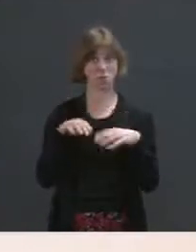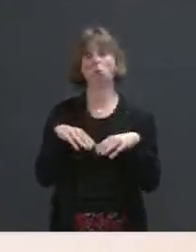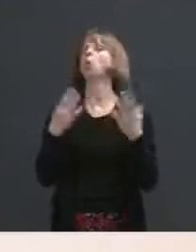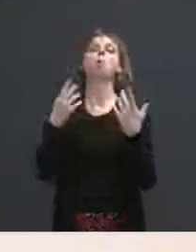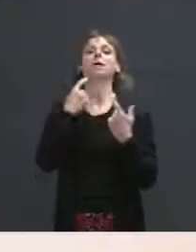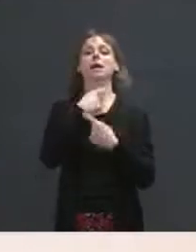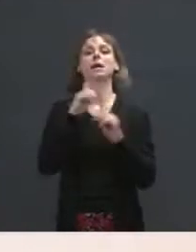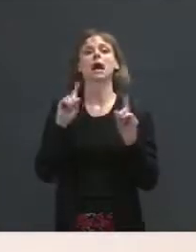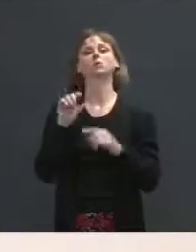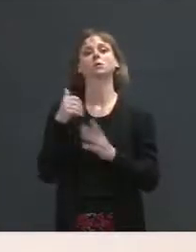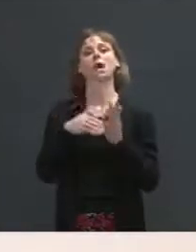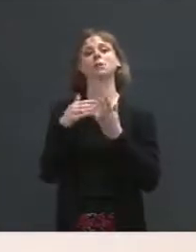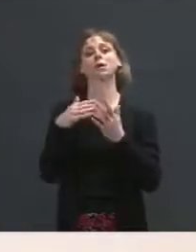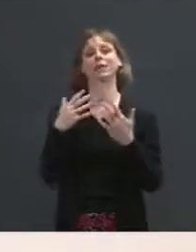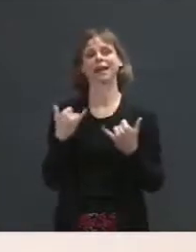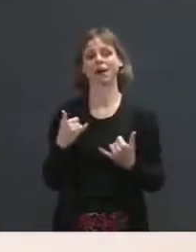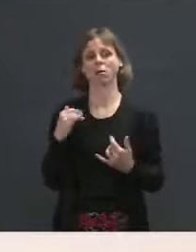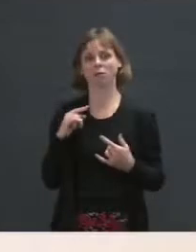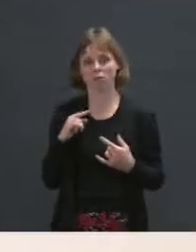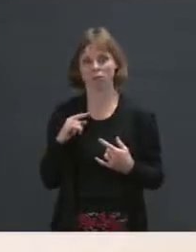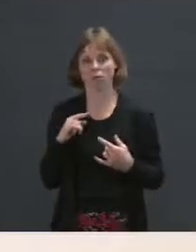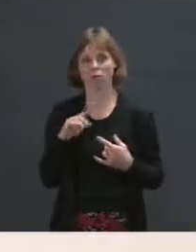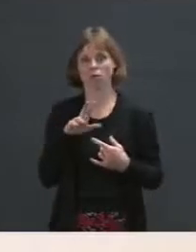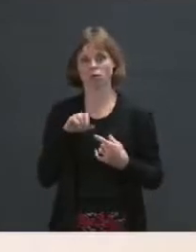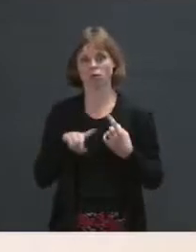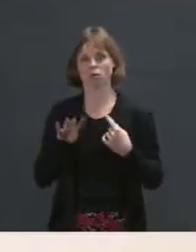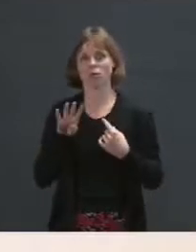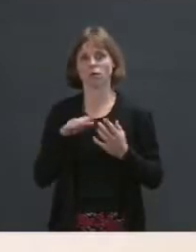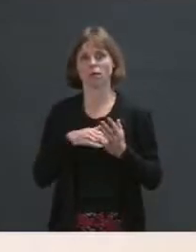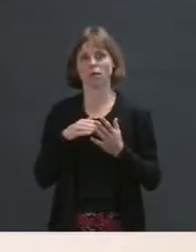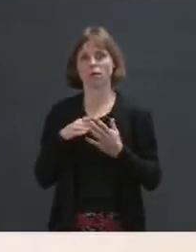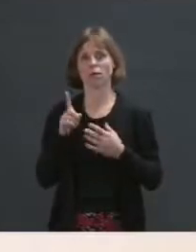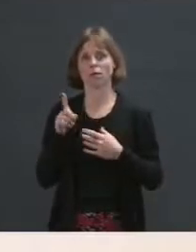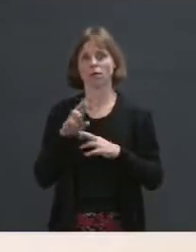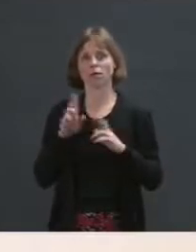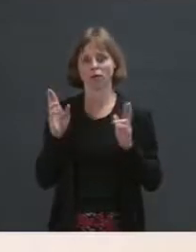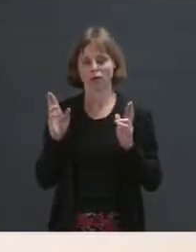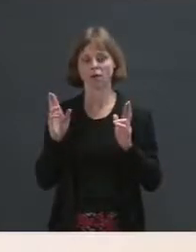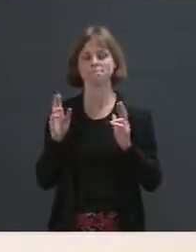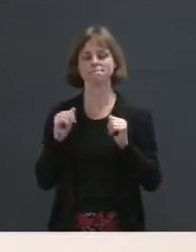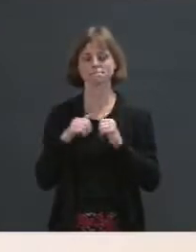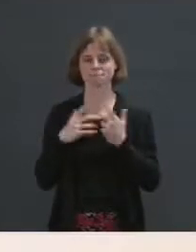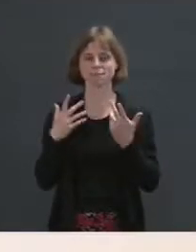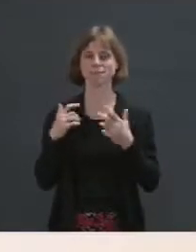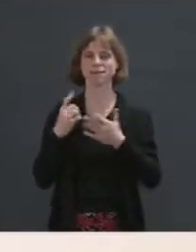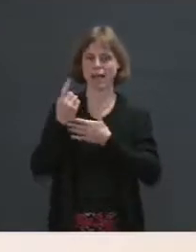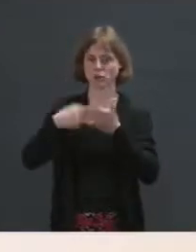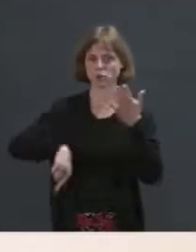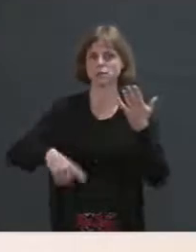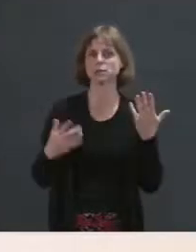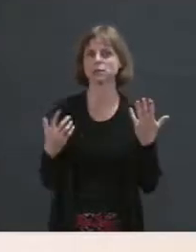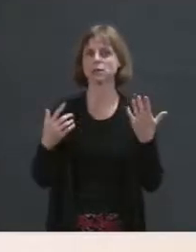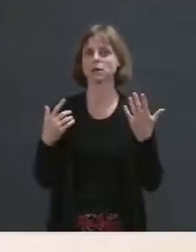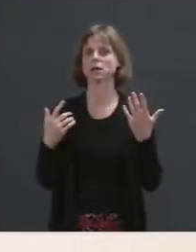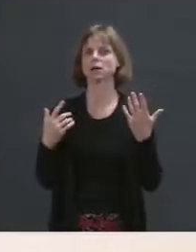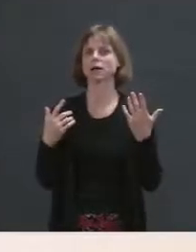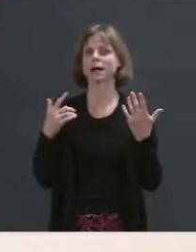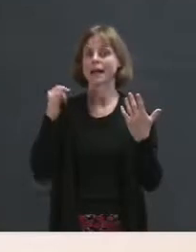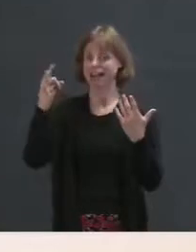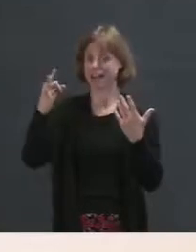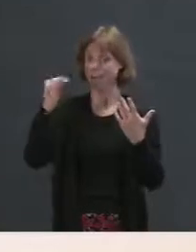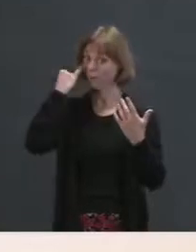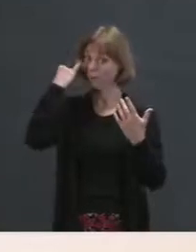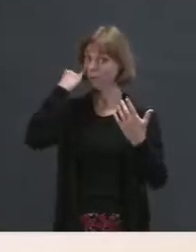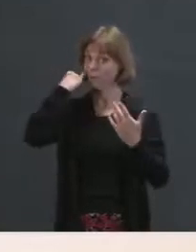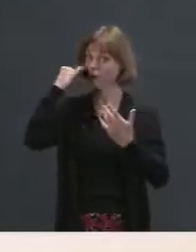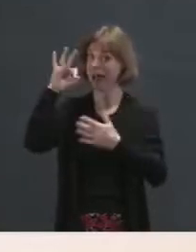more like 3 to 4 million doses that they would be ready to ship next week if they are moved through the FDA process,